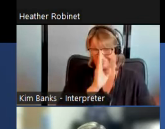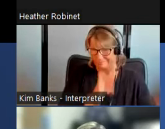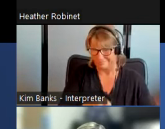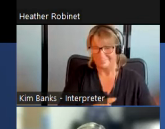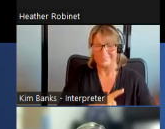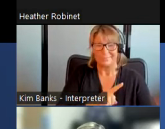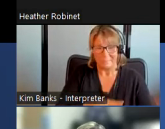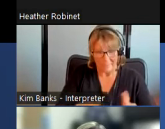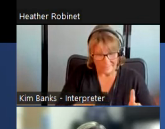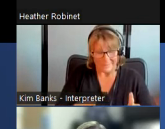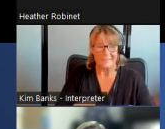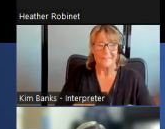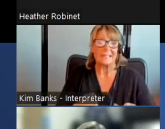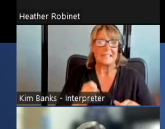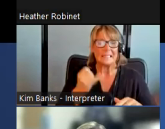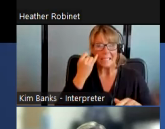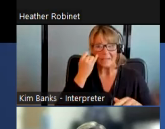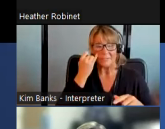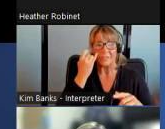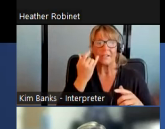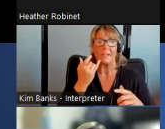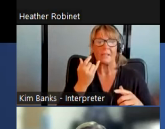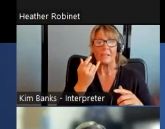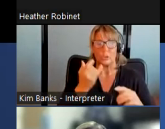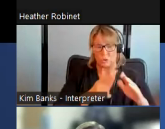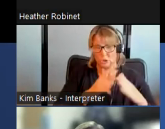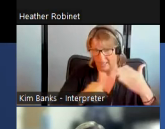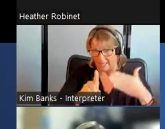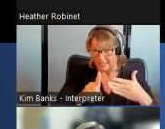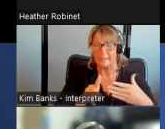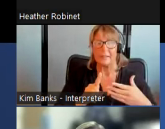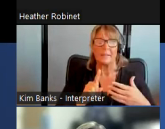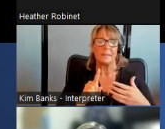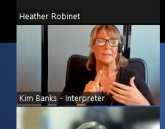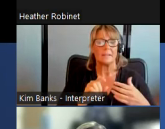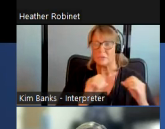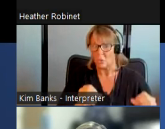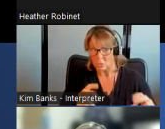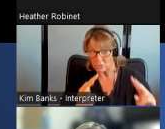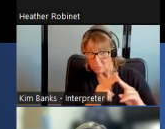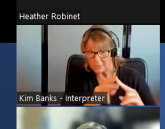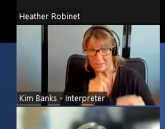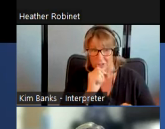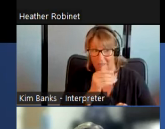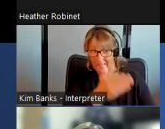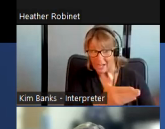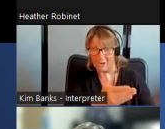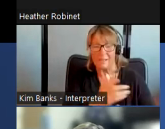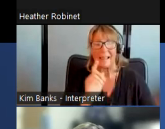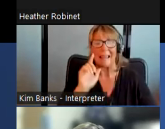But again, if you make sure that you're not duplicating the record, you're going to save yourself a lot of trouble afterwards.